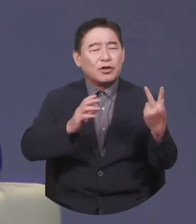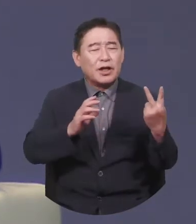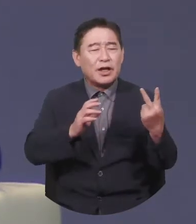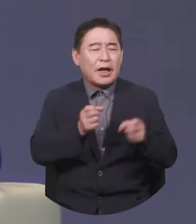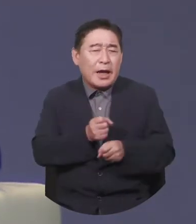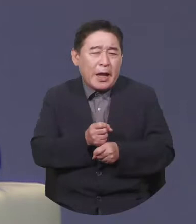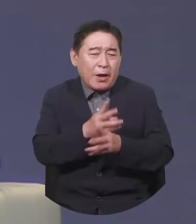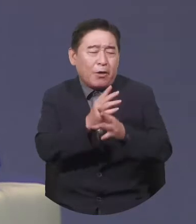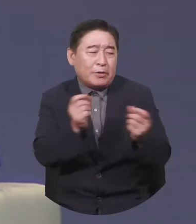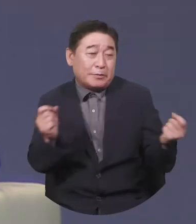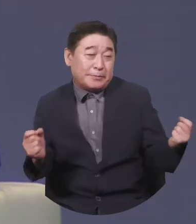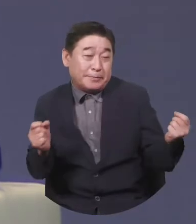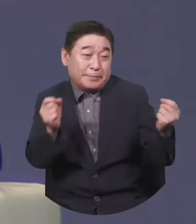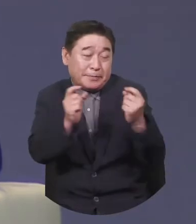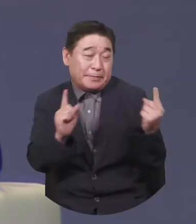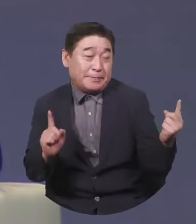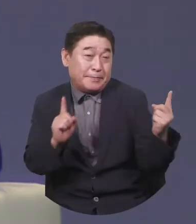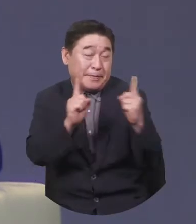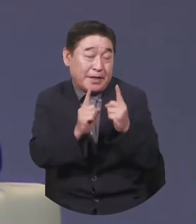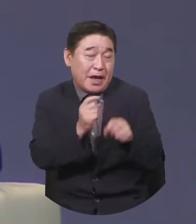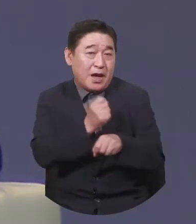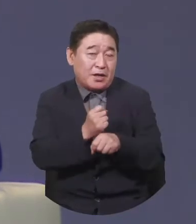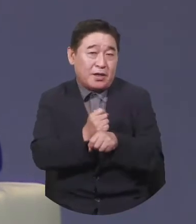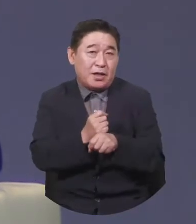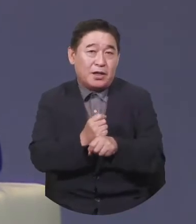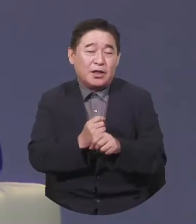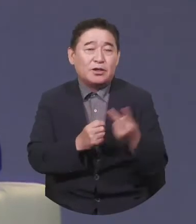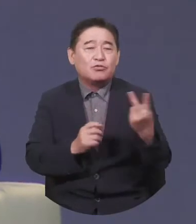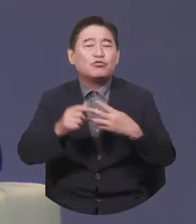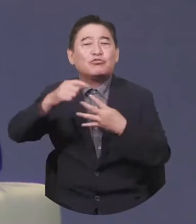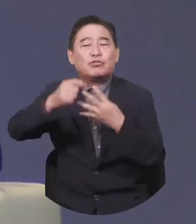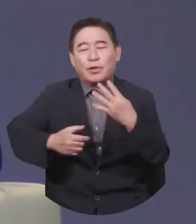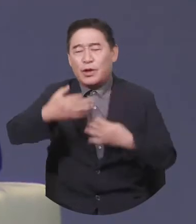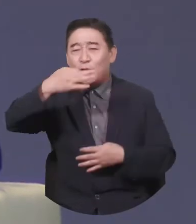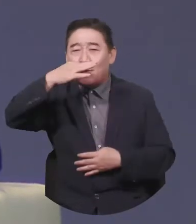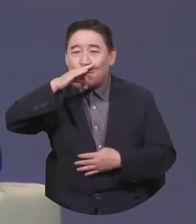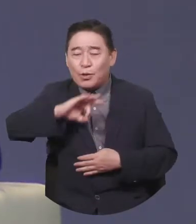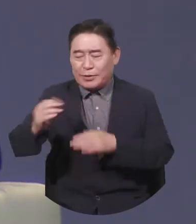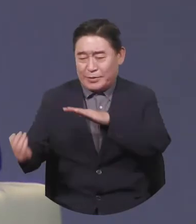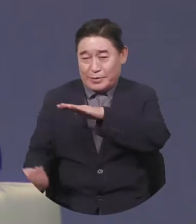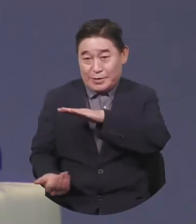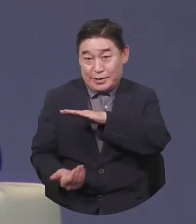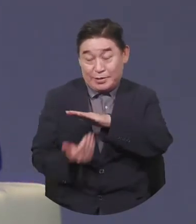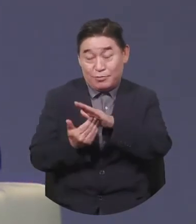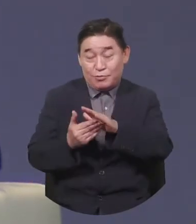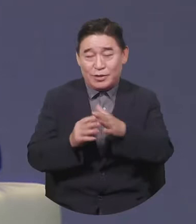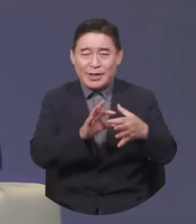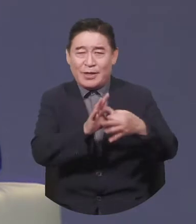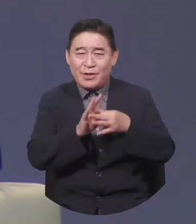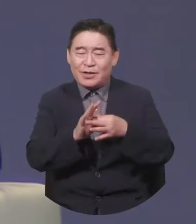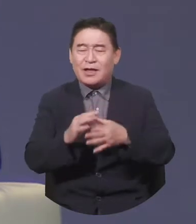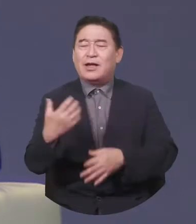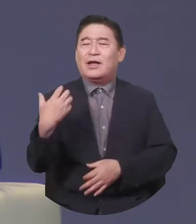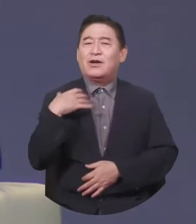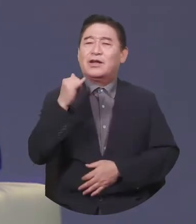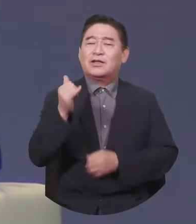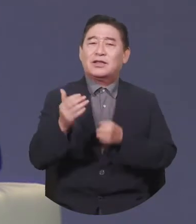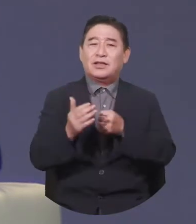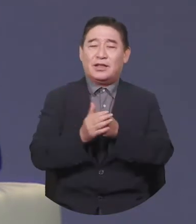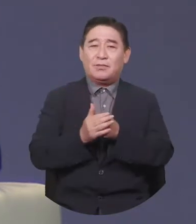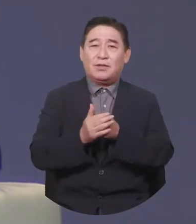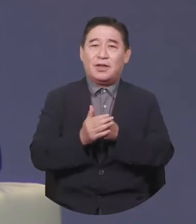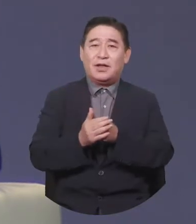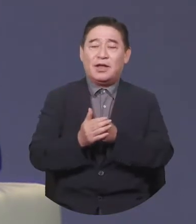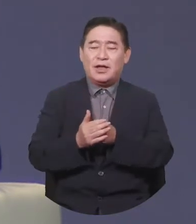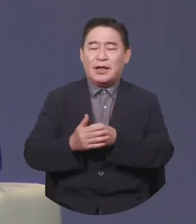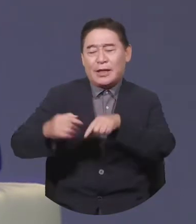the agency concerned. And we want to promote this partnership with many countries, but